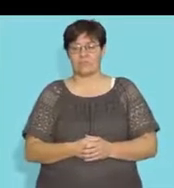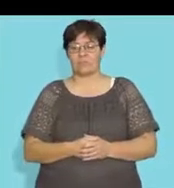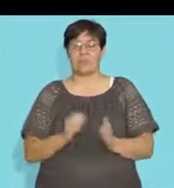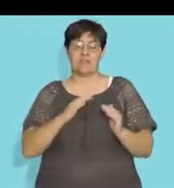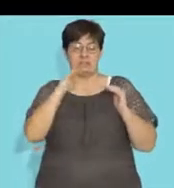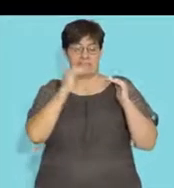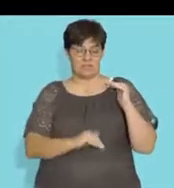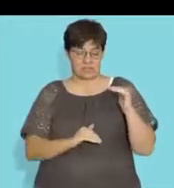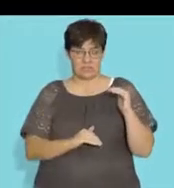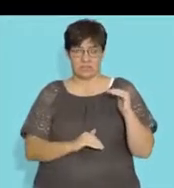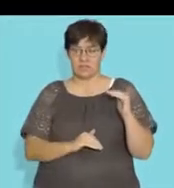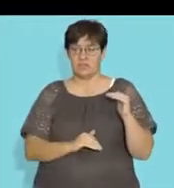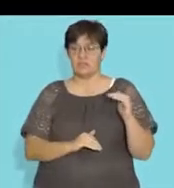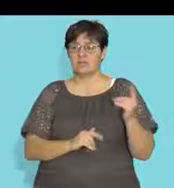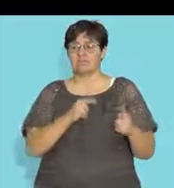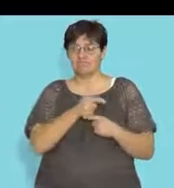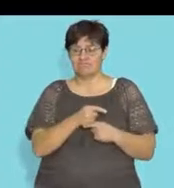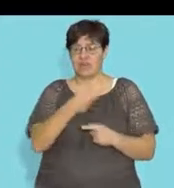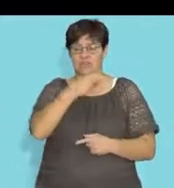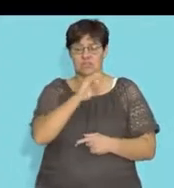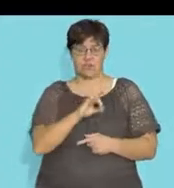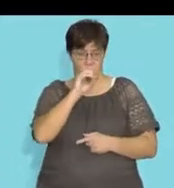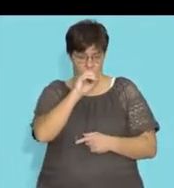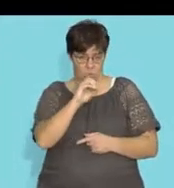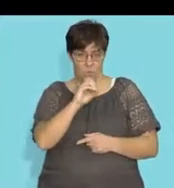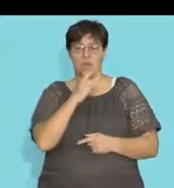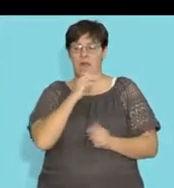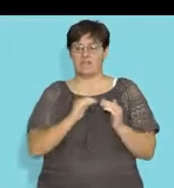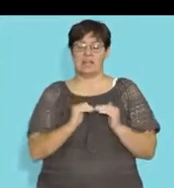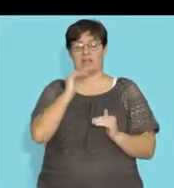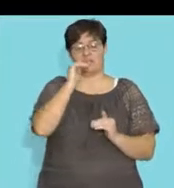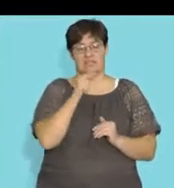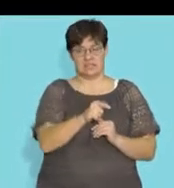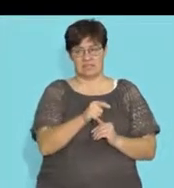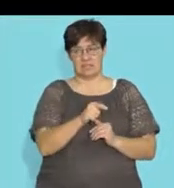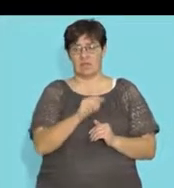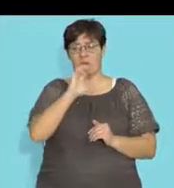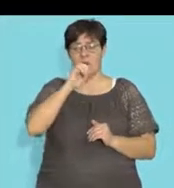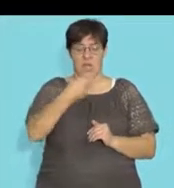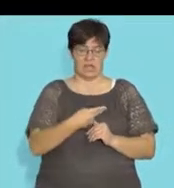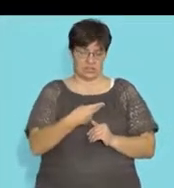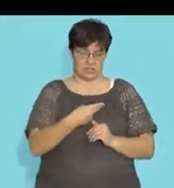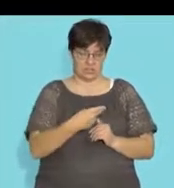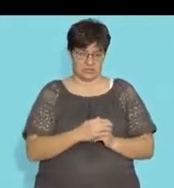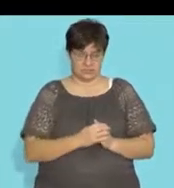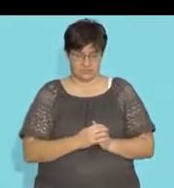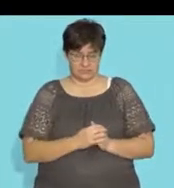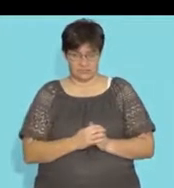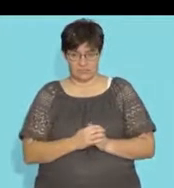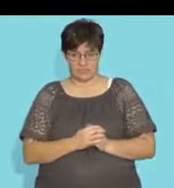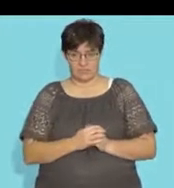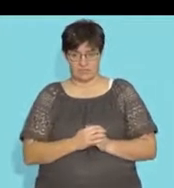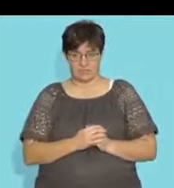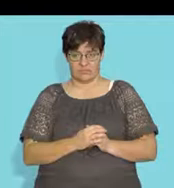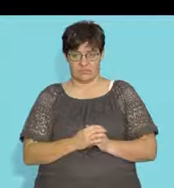If there's a decrease in the hydronium ion concentration, there will be an increase in the hydroxide